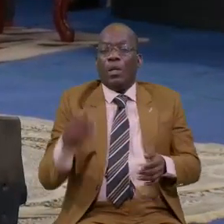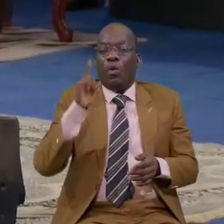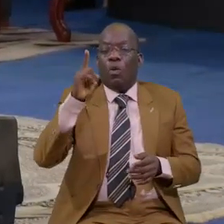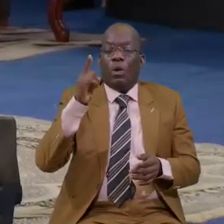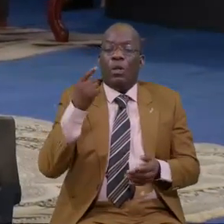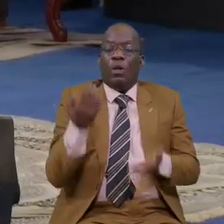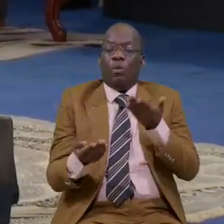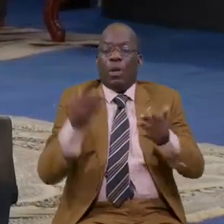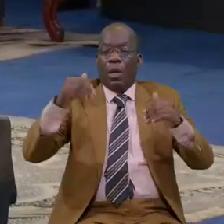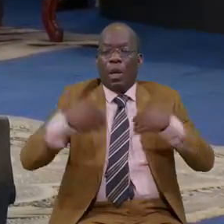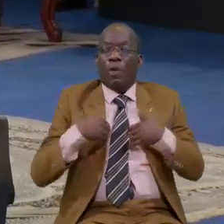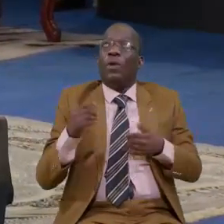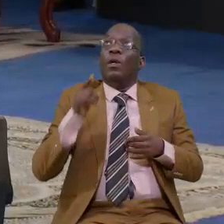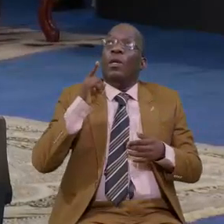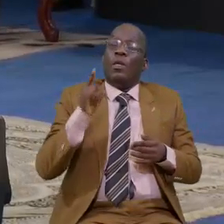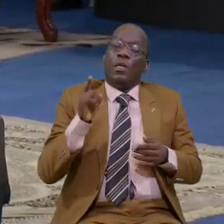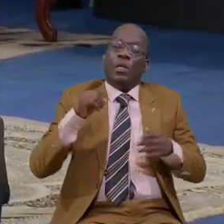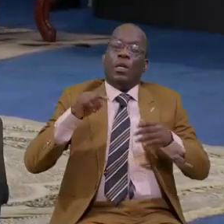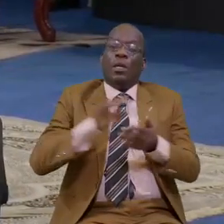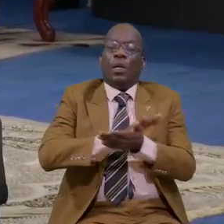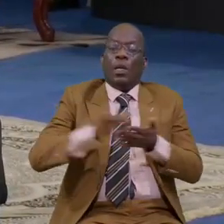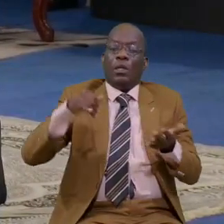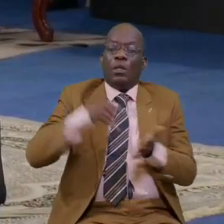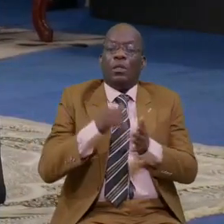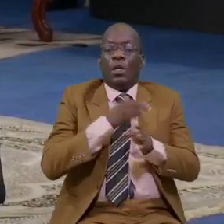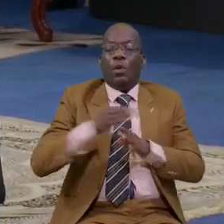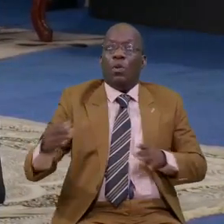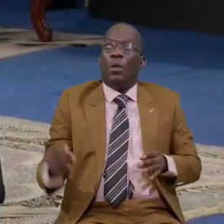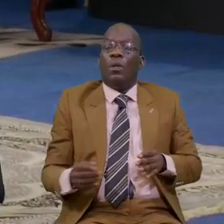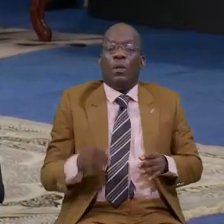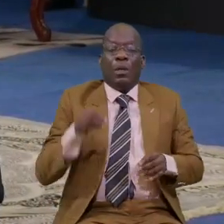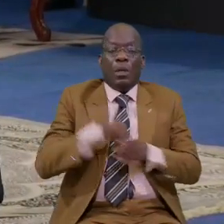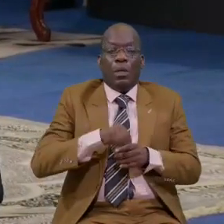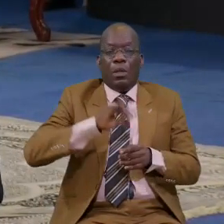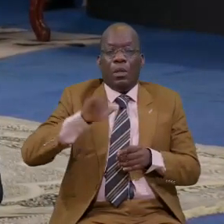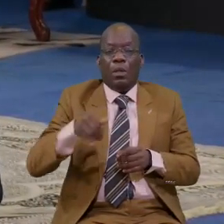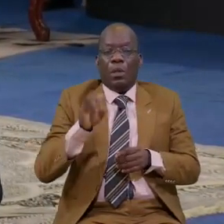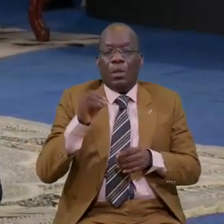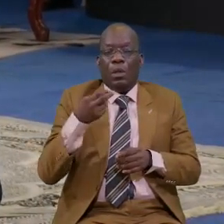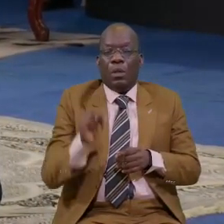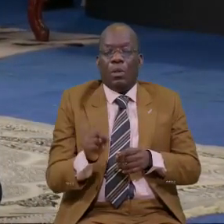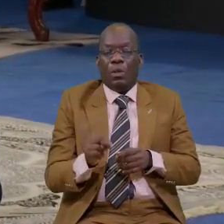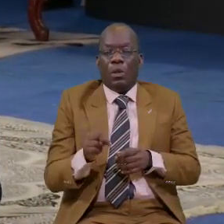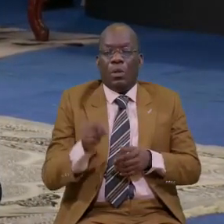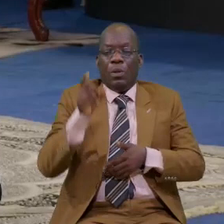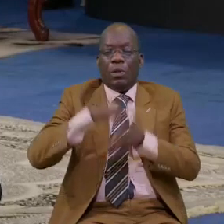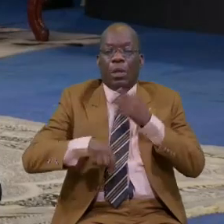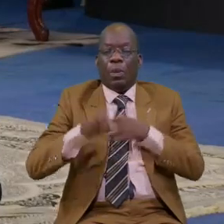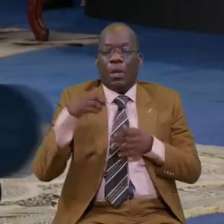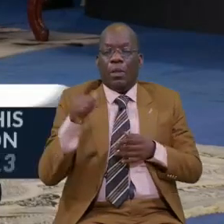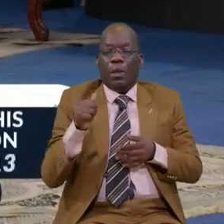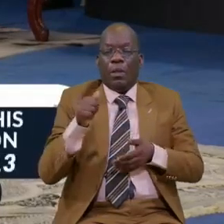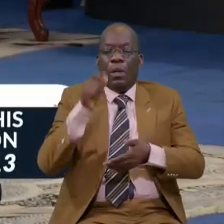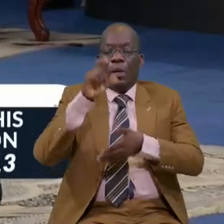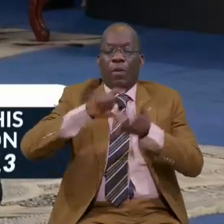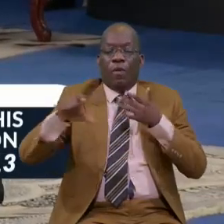the sharp corners away. It tells us in John chapter 10 verse 16, another sheep